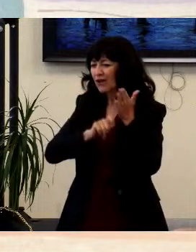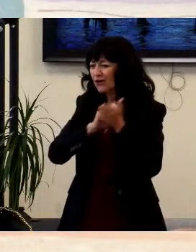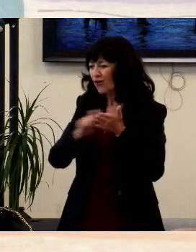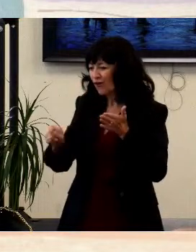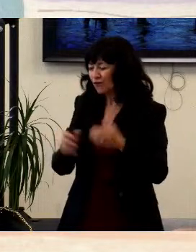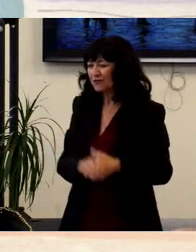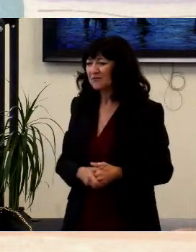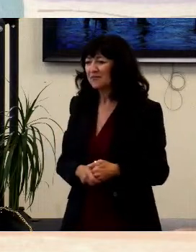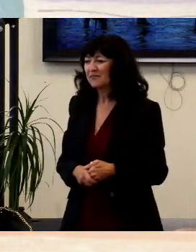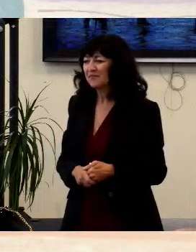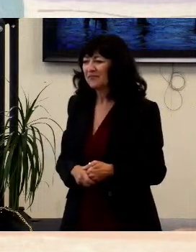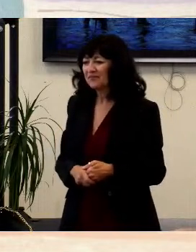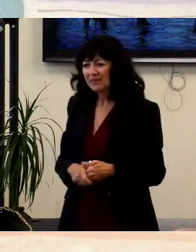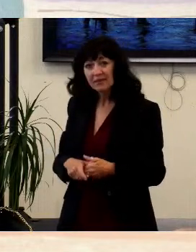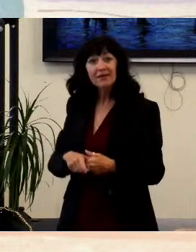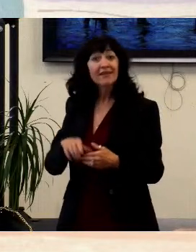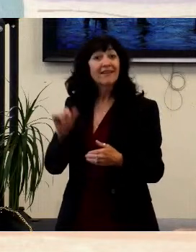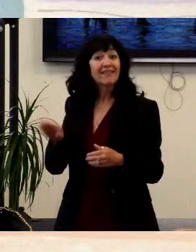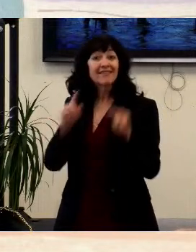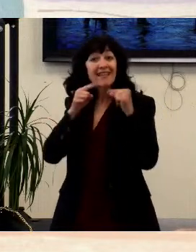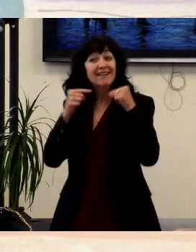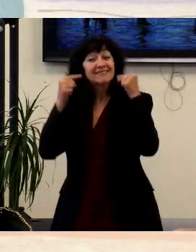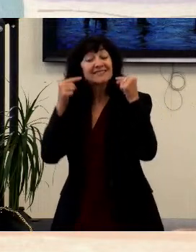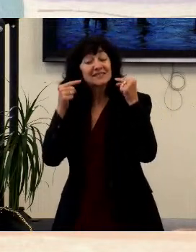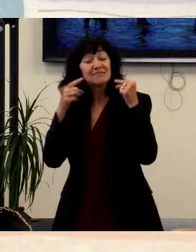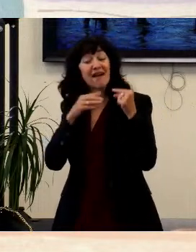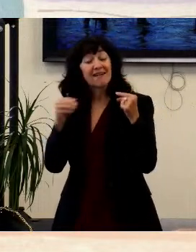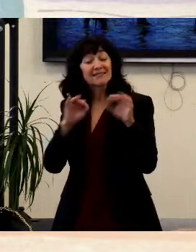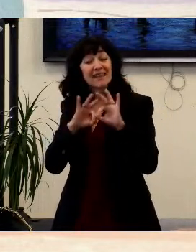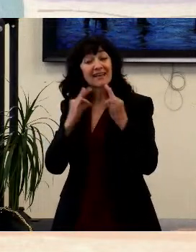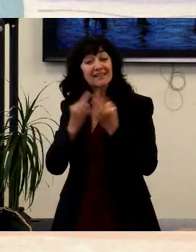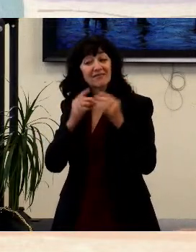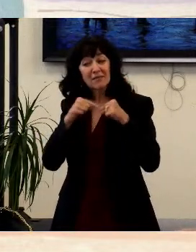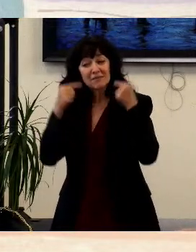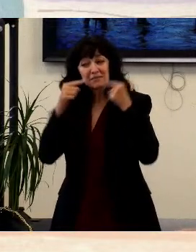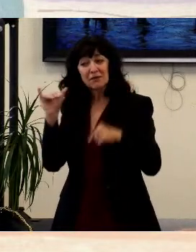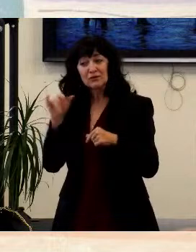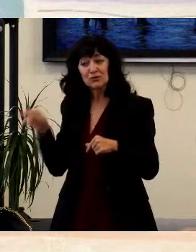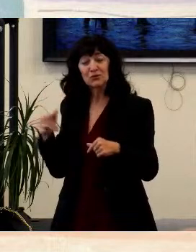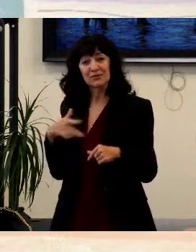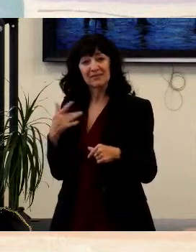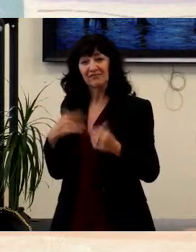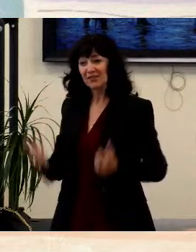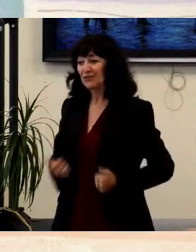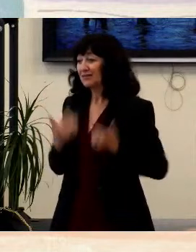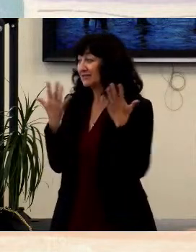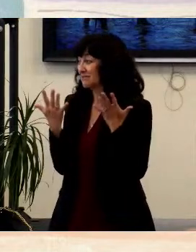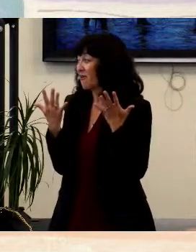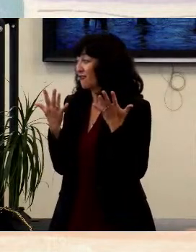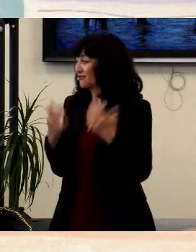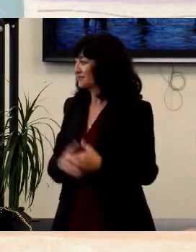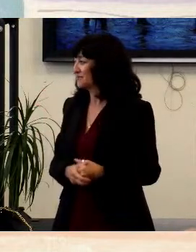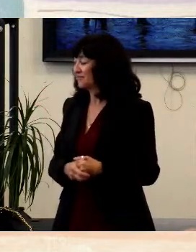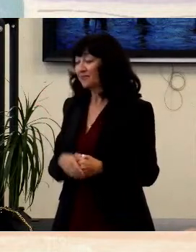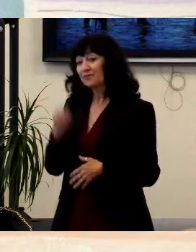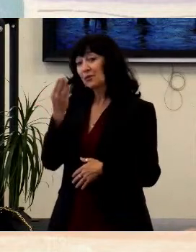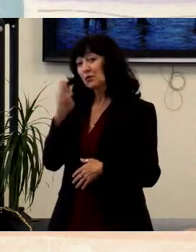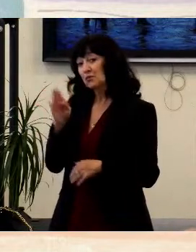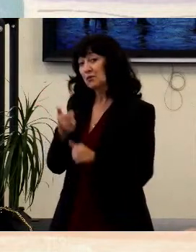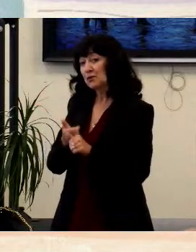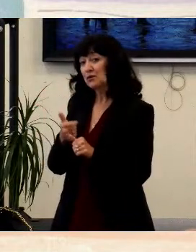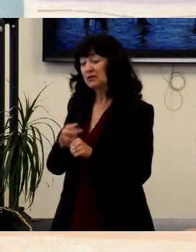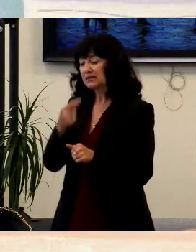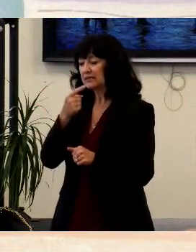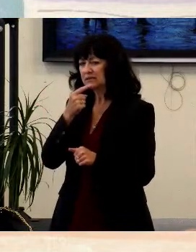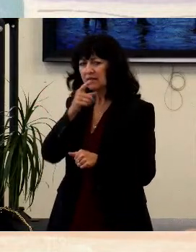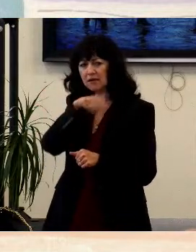Dutch smiles, and the whole family does too. We feel quite proud of and inspired by it. Blue uses the Made for